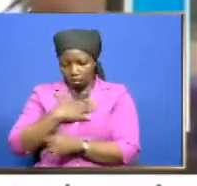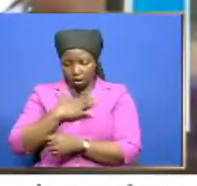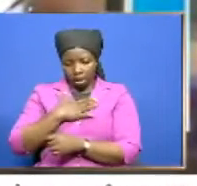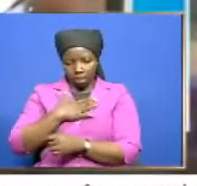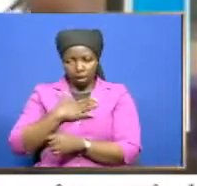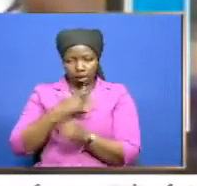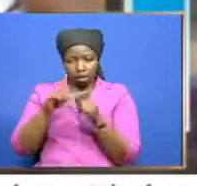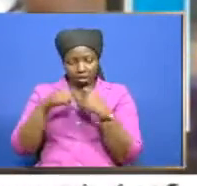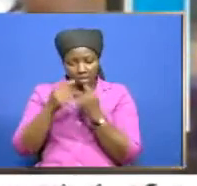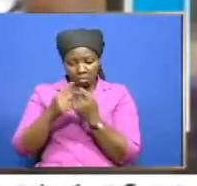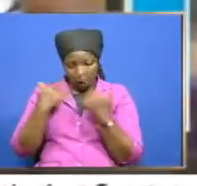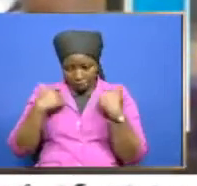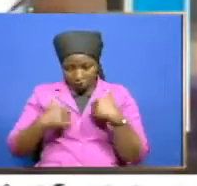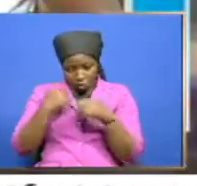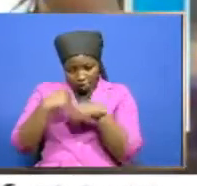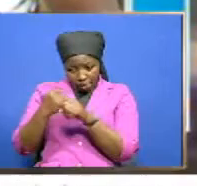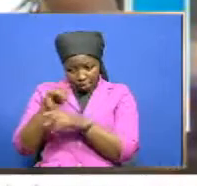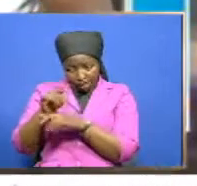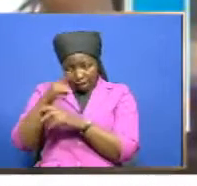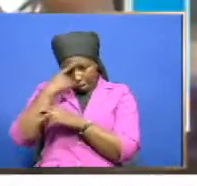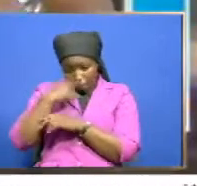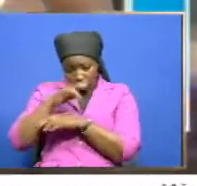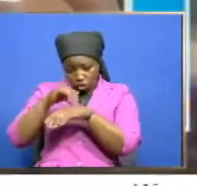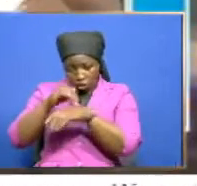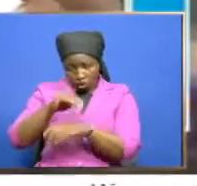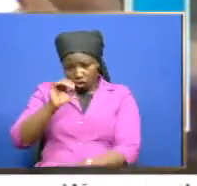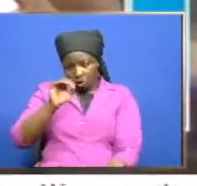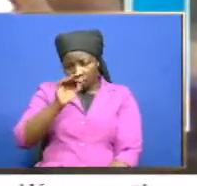a policy in terms of offloading. You know, I would rather